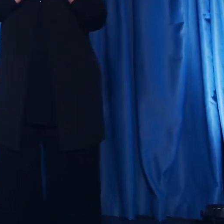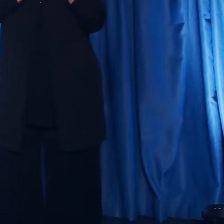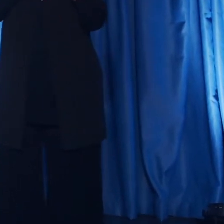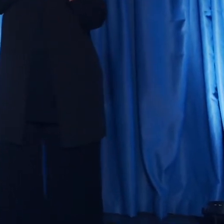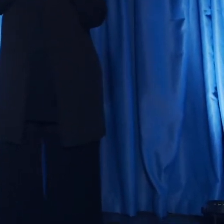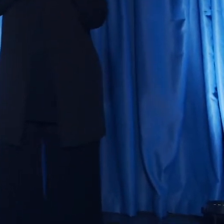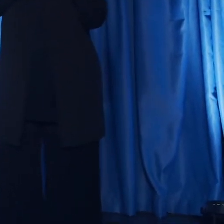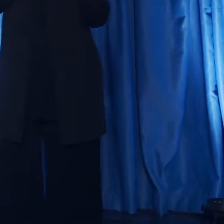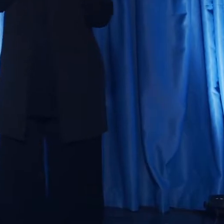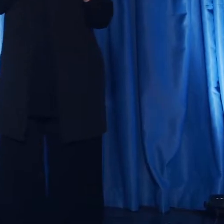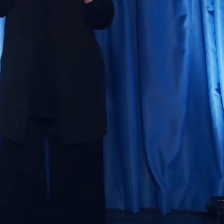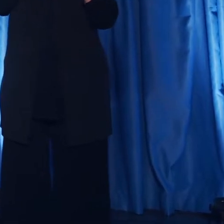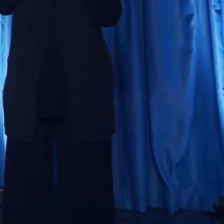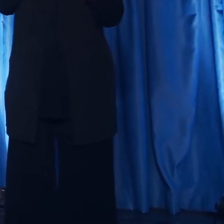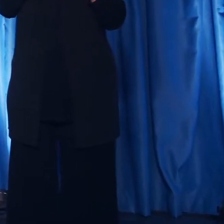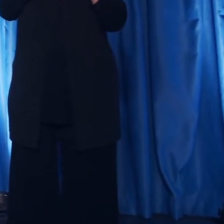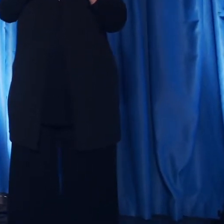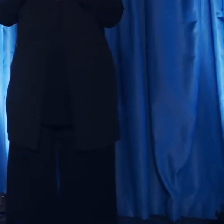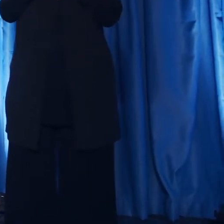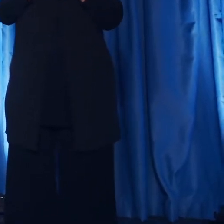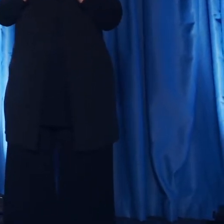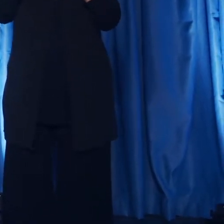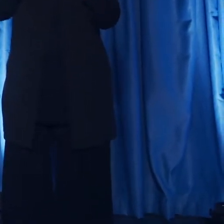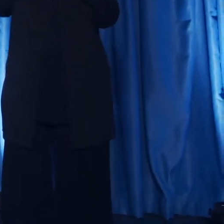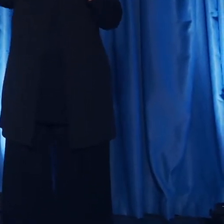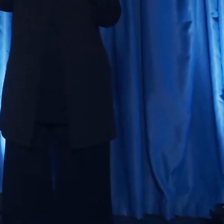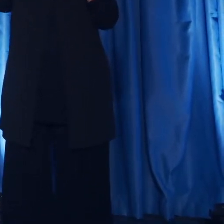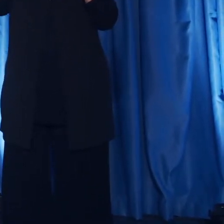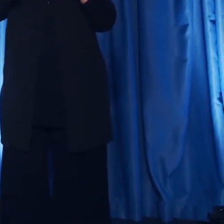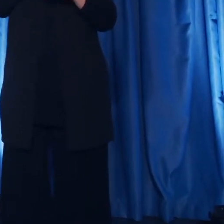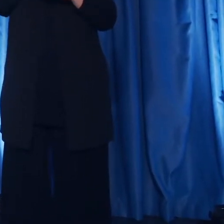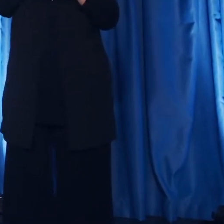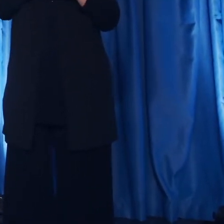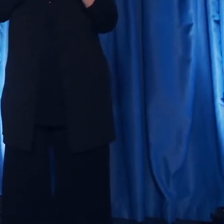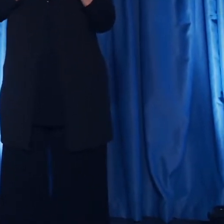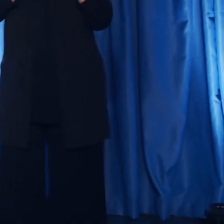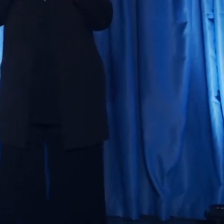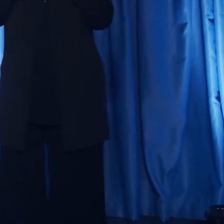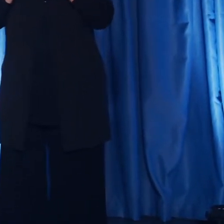categories: collaboration, imagination, inclusion, and leadership.